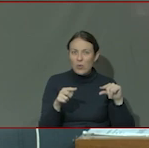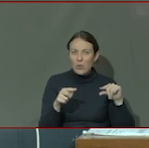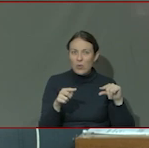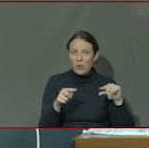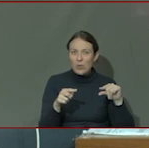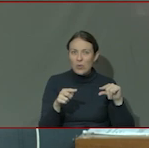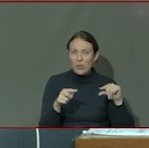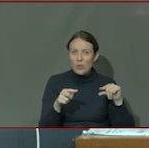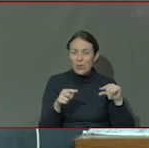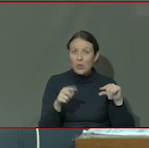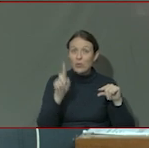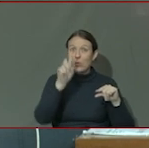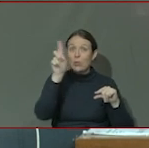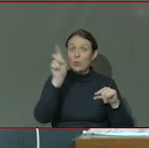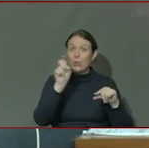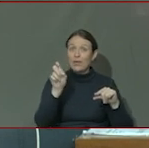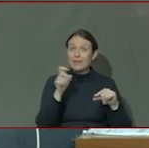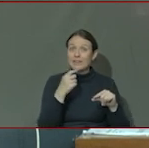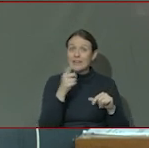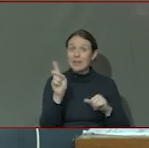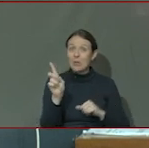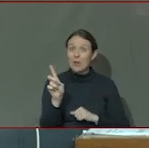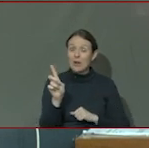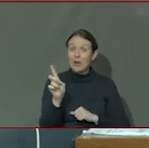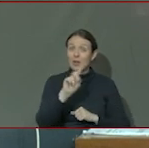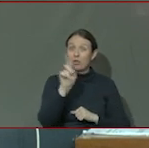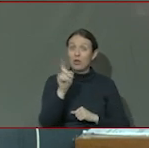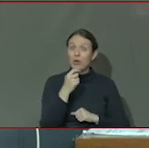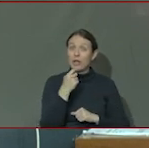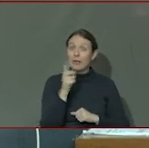Well, what does it say in the question? If you read the question 1 there on the top.